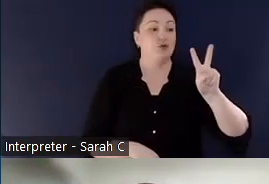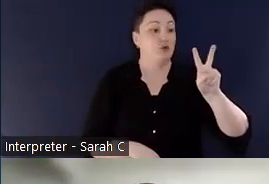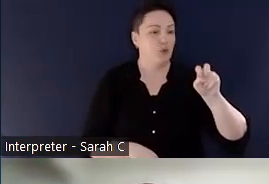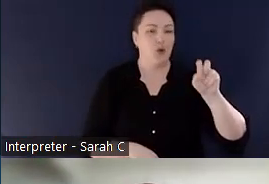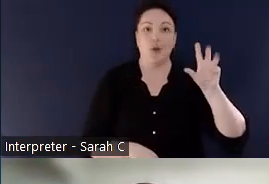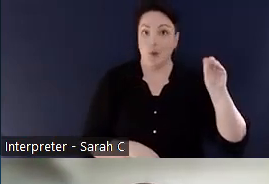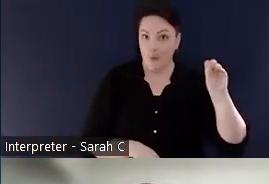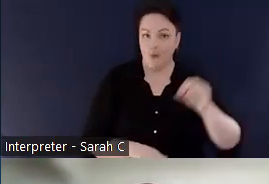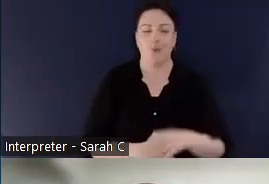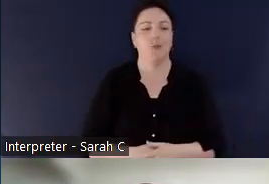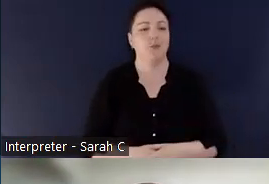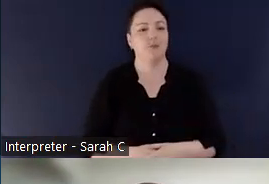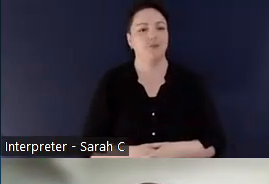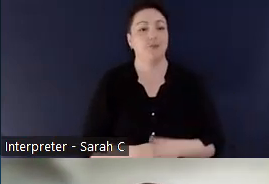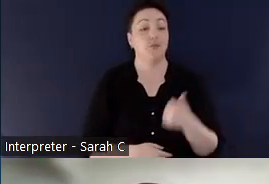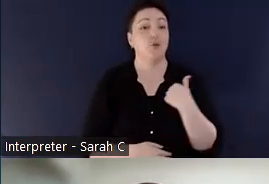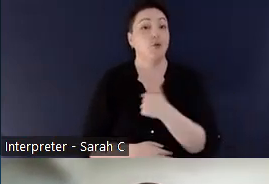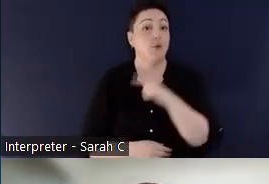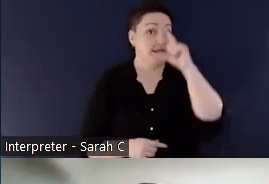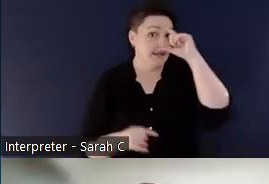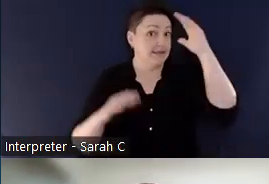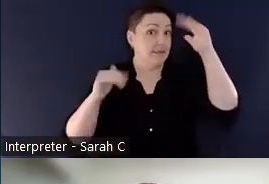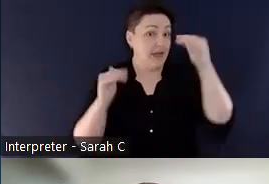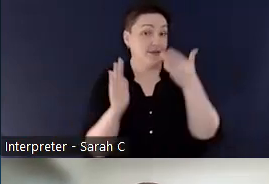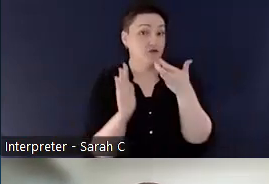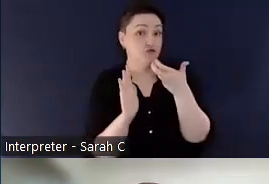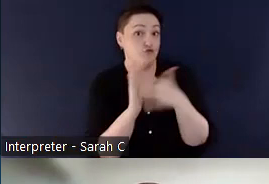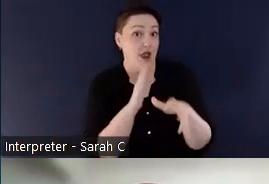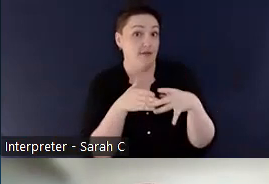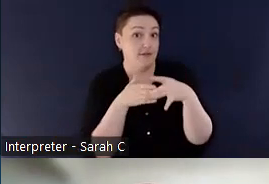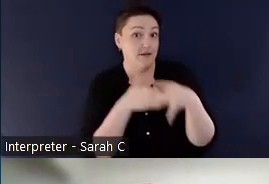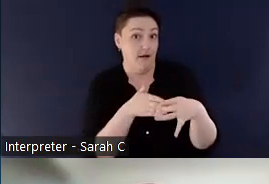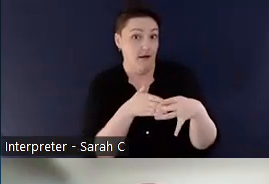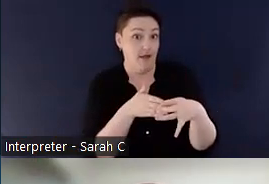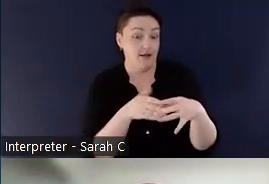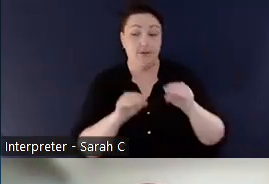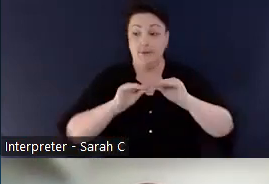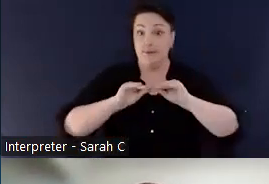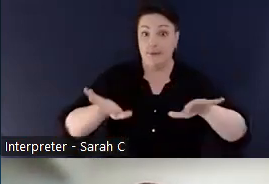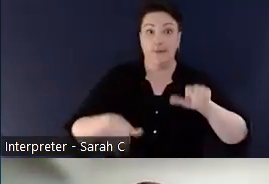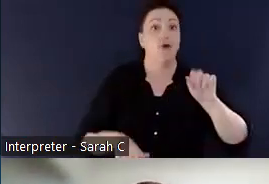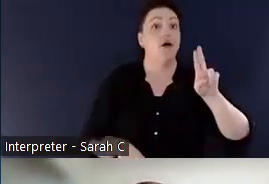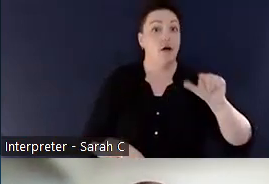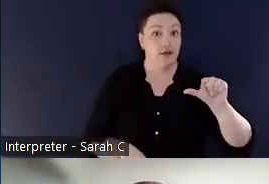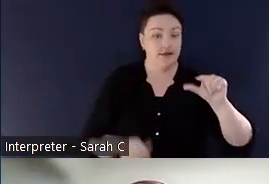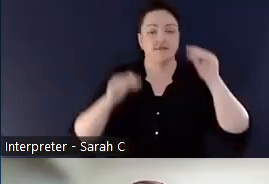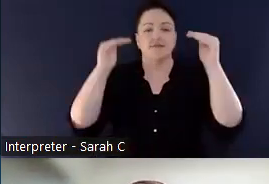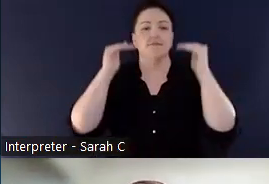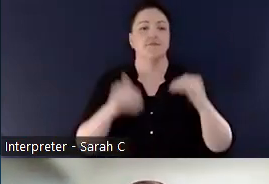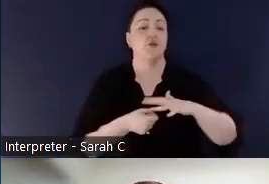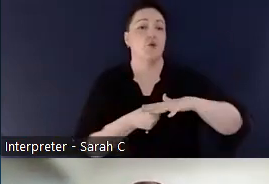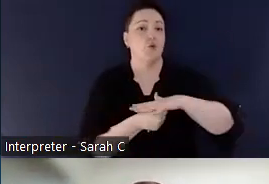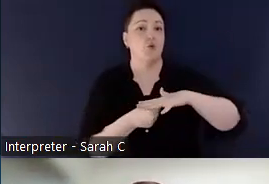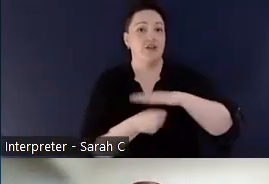And we anticipate releasing the draft guidelines in August, followed by our regional council approving